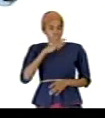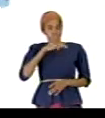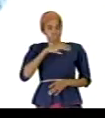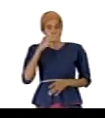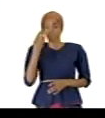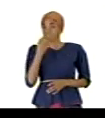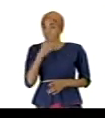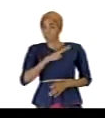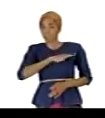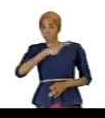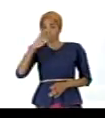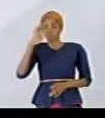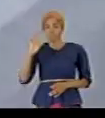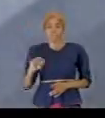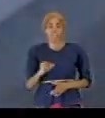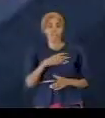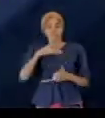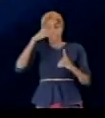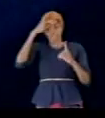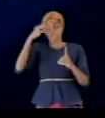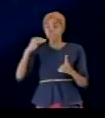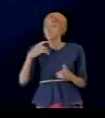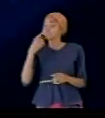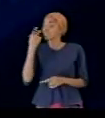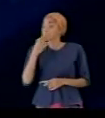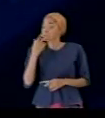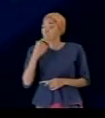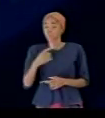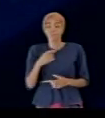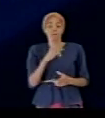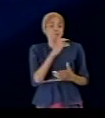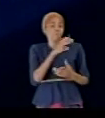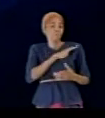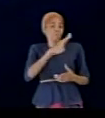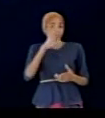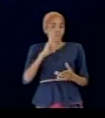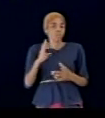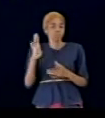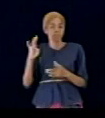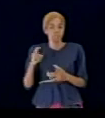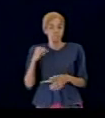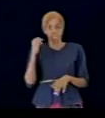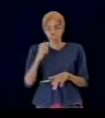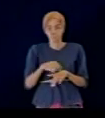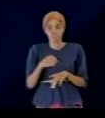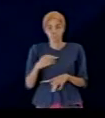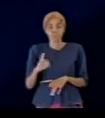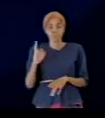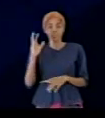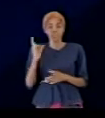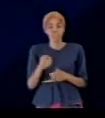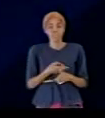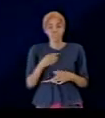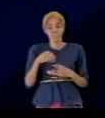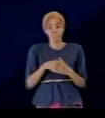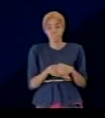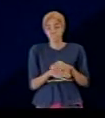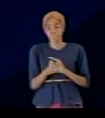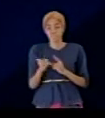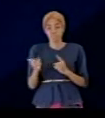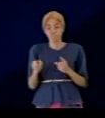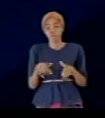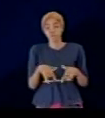and you speak boldly by the space of 3 months in the same place,